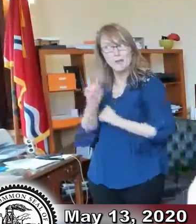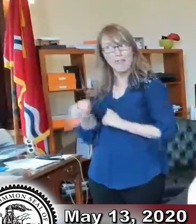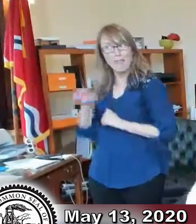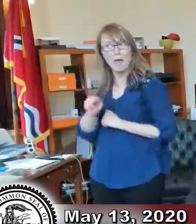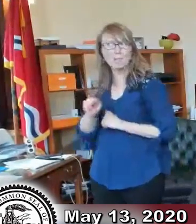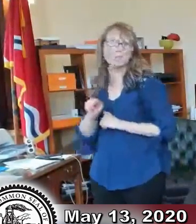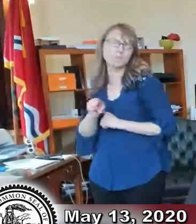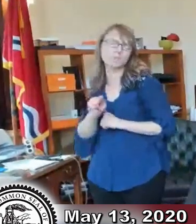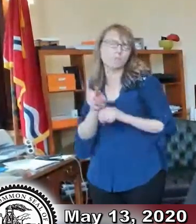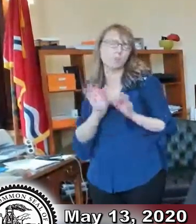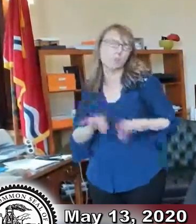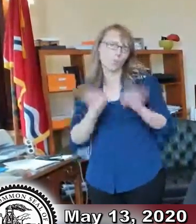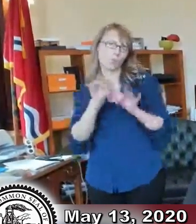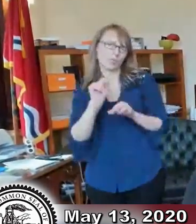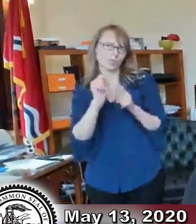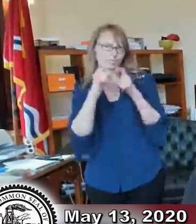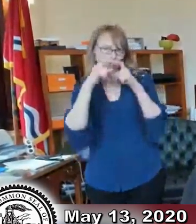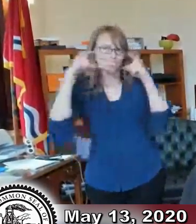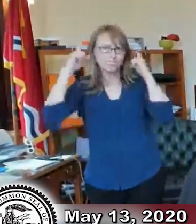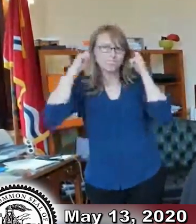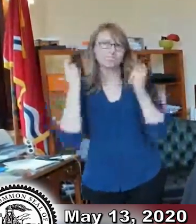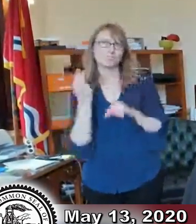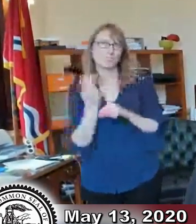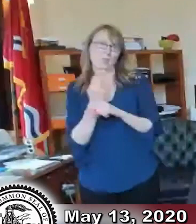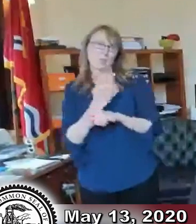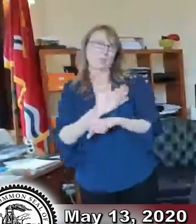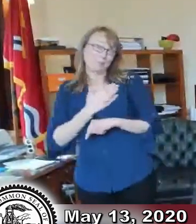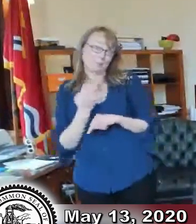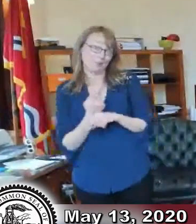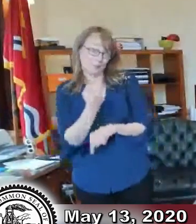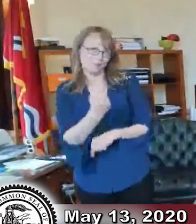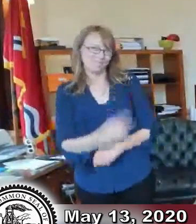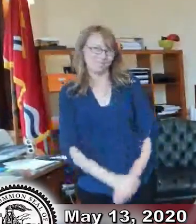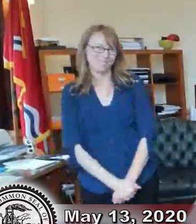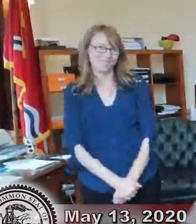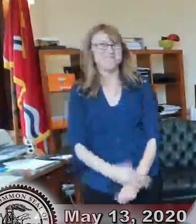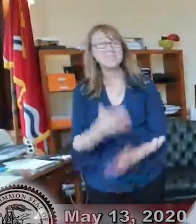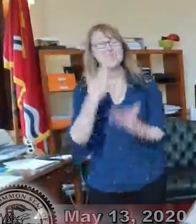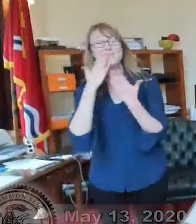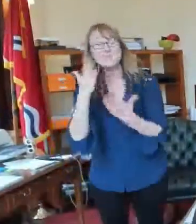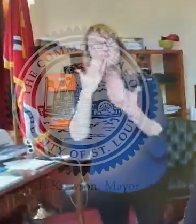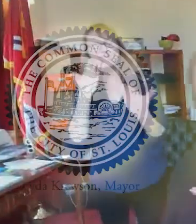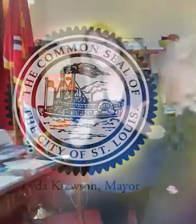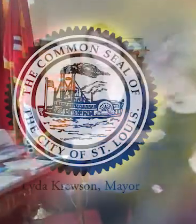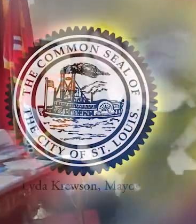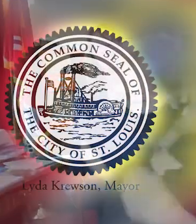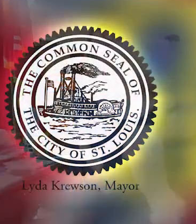mask. So please wear a mask. Thank you all.